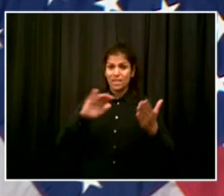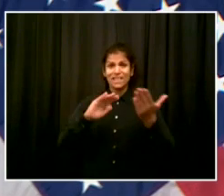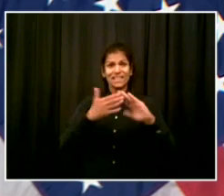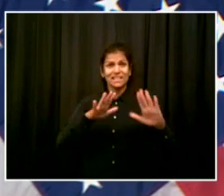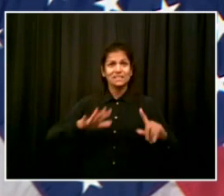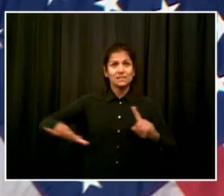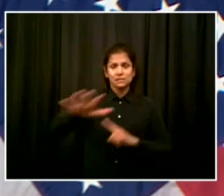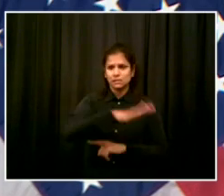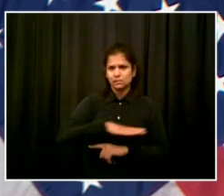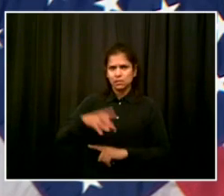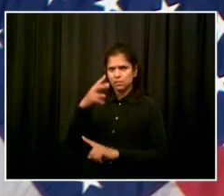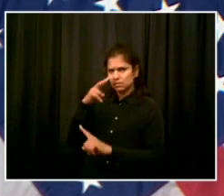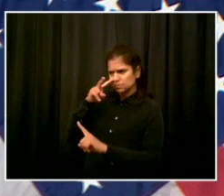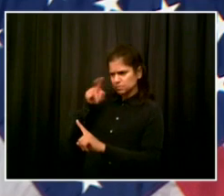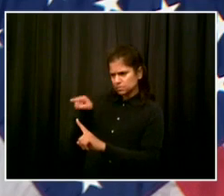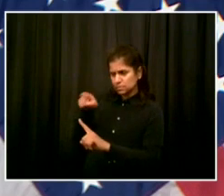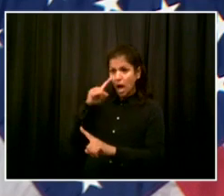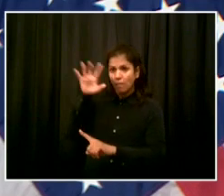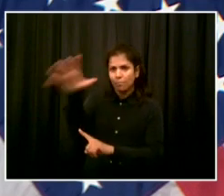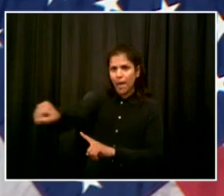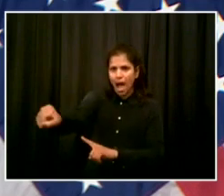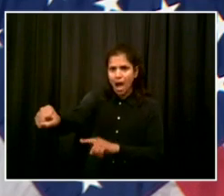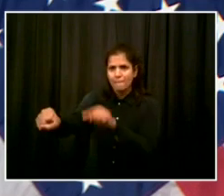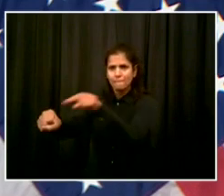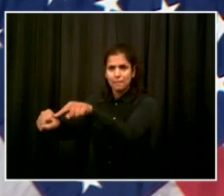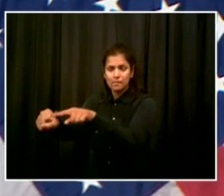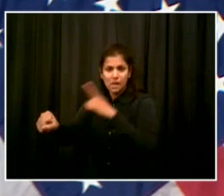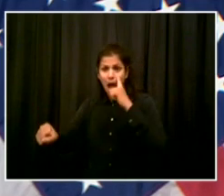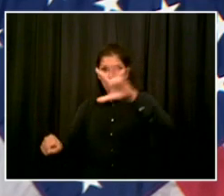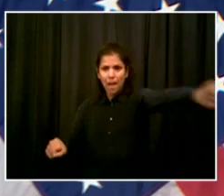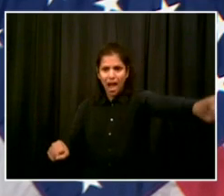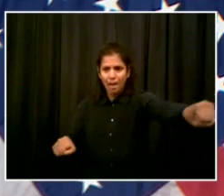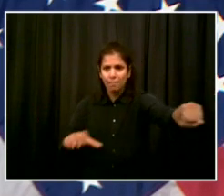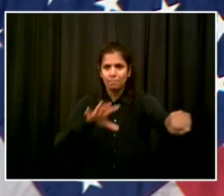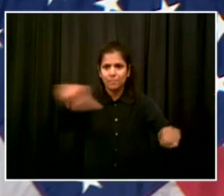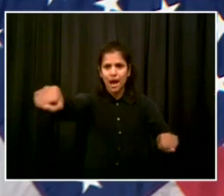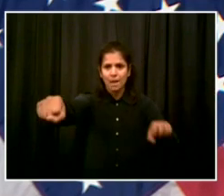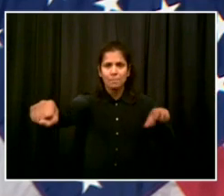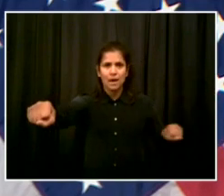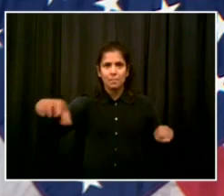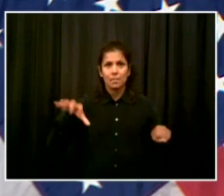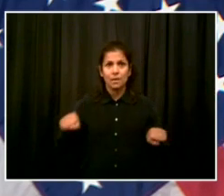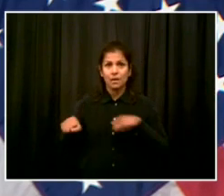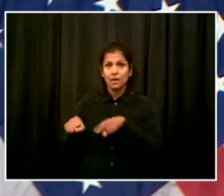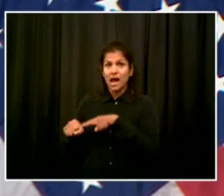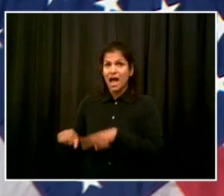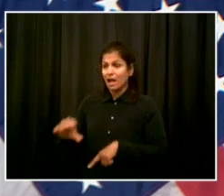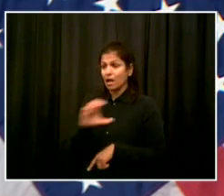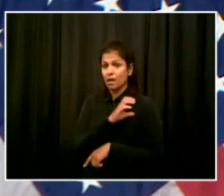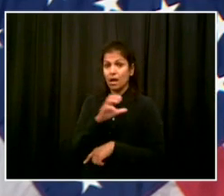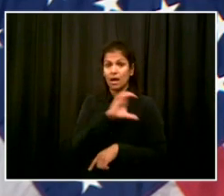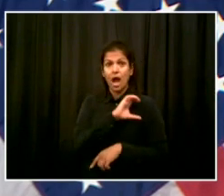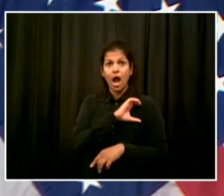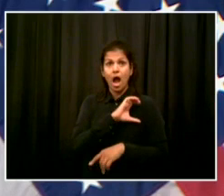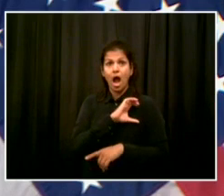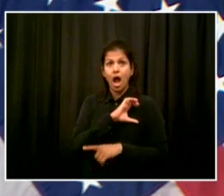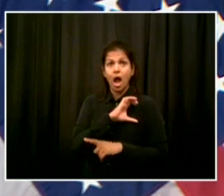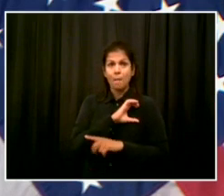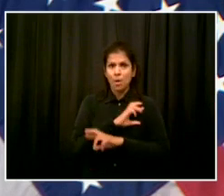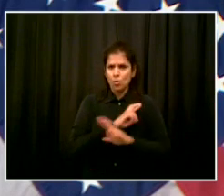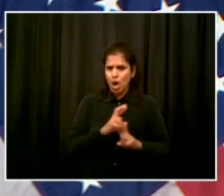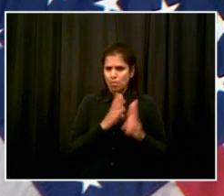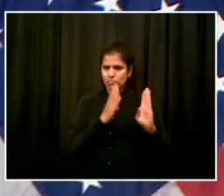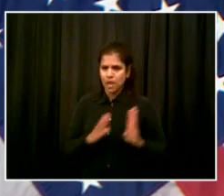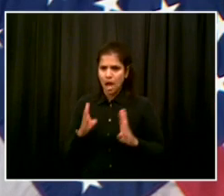police department, the leadership of this police department is there for the residents. We'll continue to be there for the residents, and we are